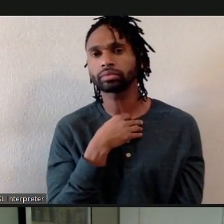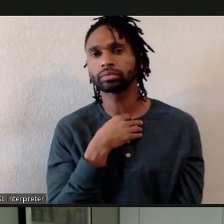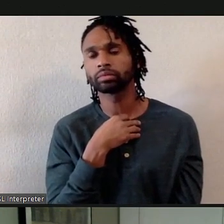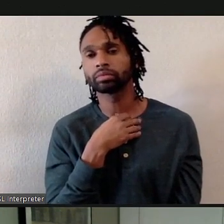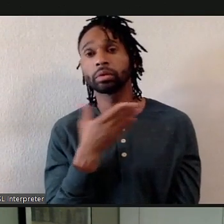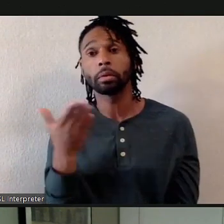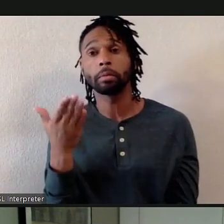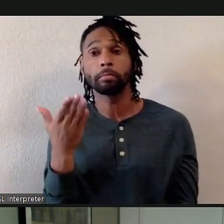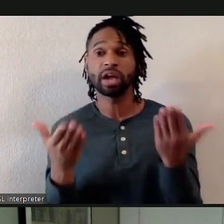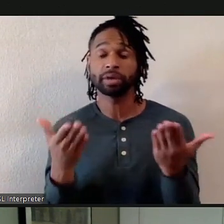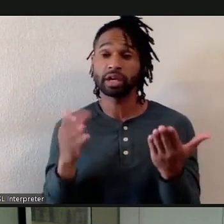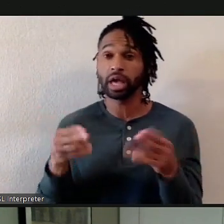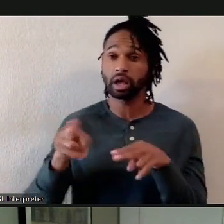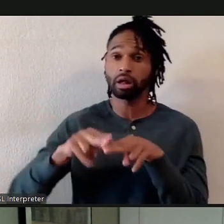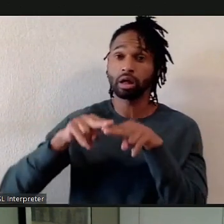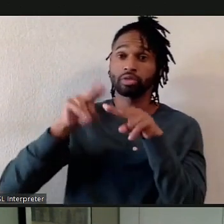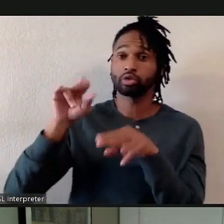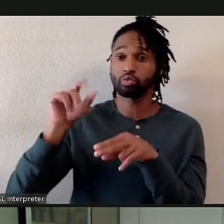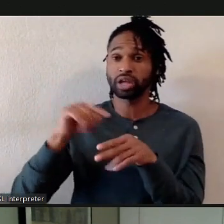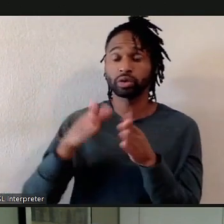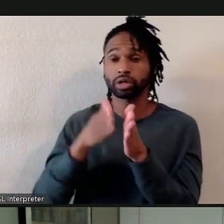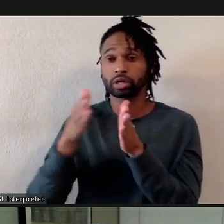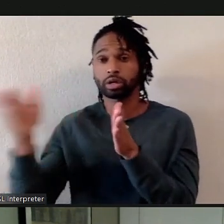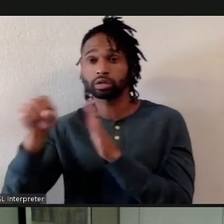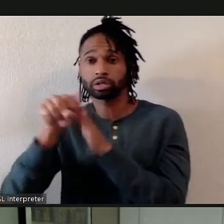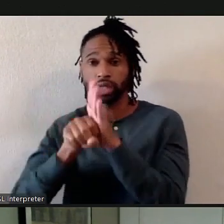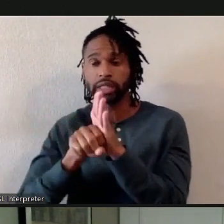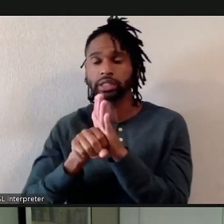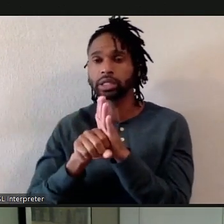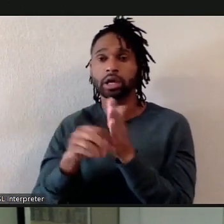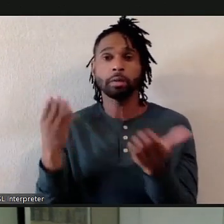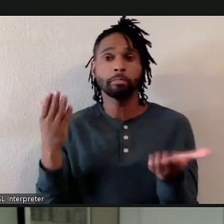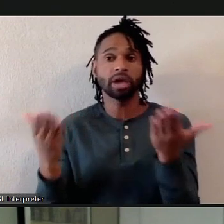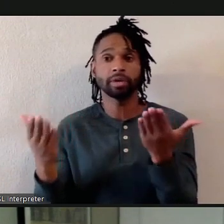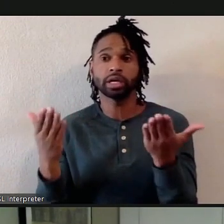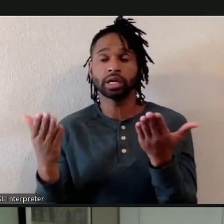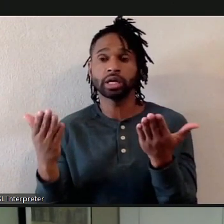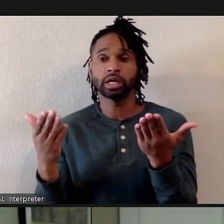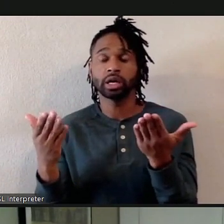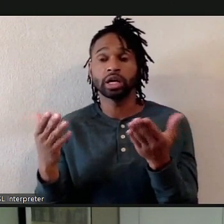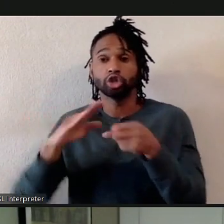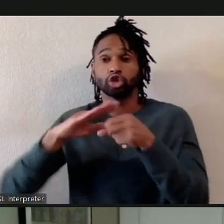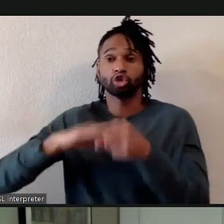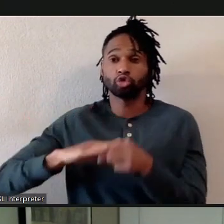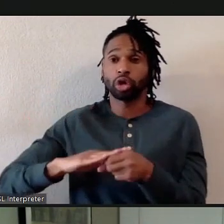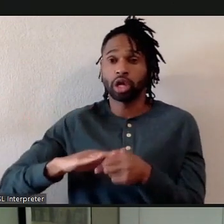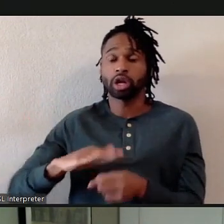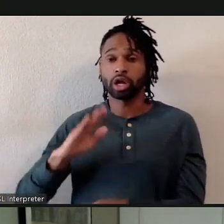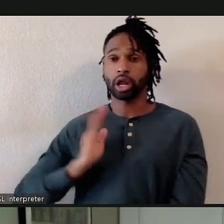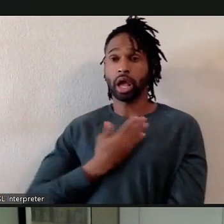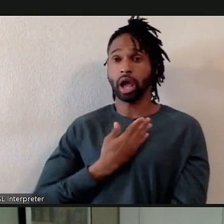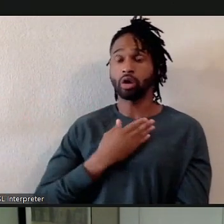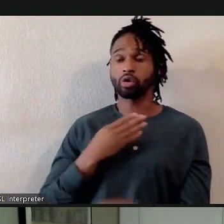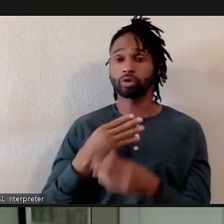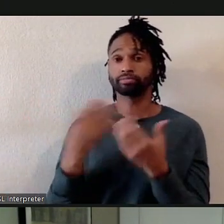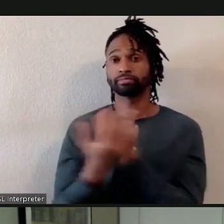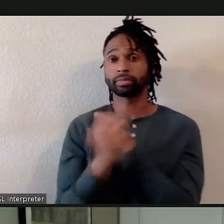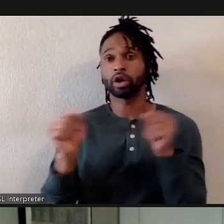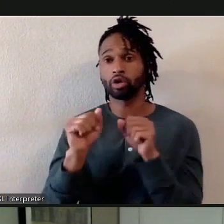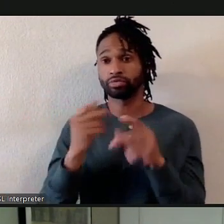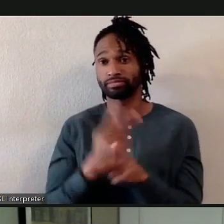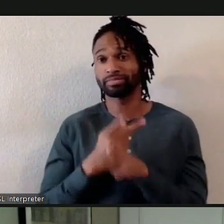hospitalization rates like that in neighboring states, how that puts a strain potentially on our own healthcare system, as we could